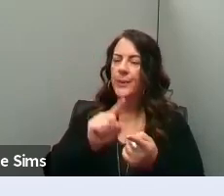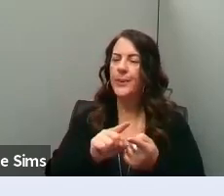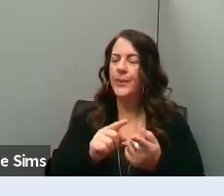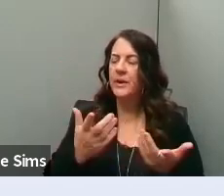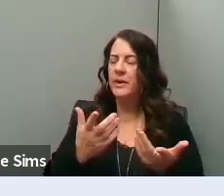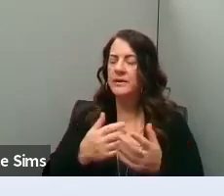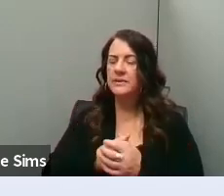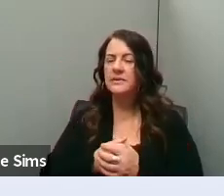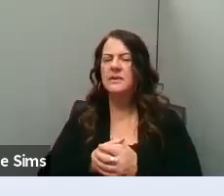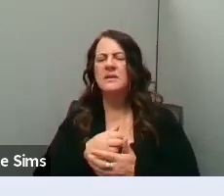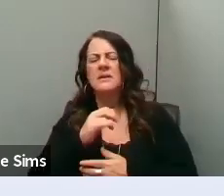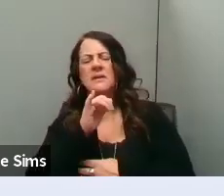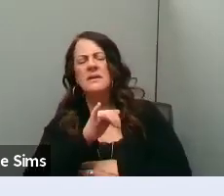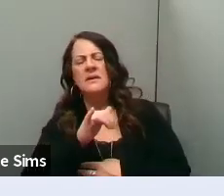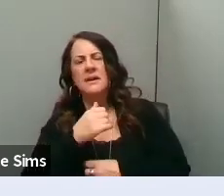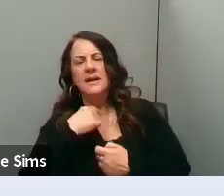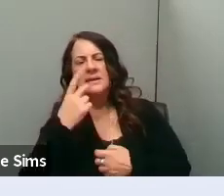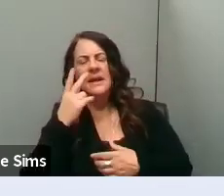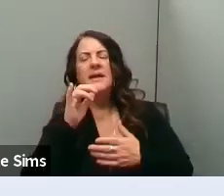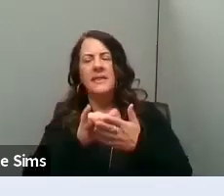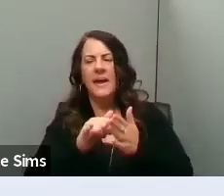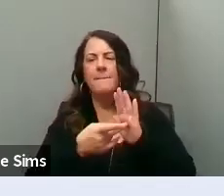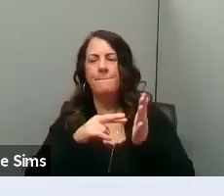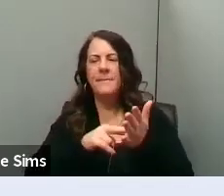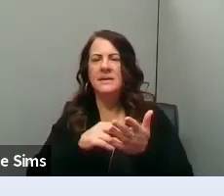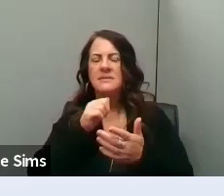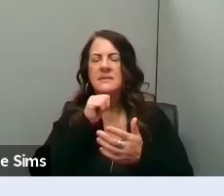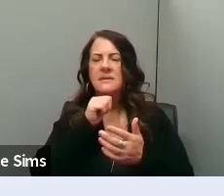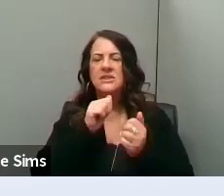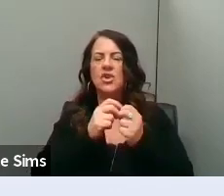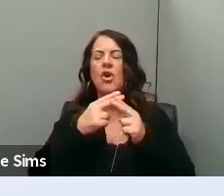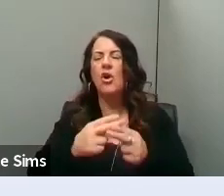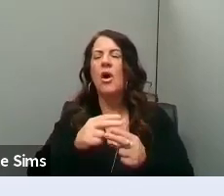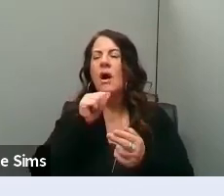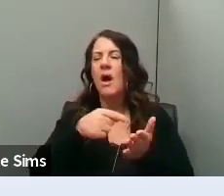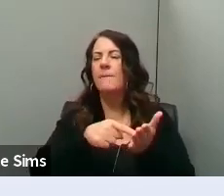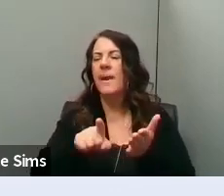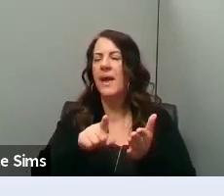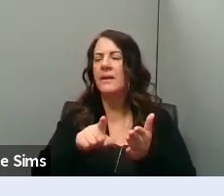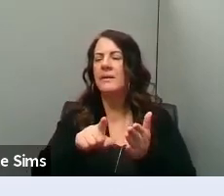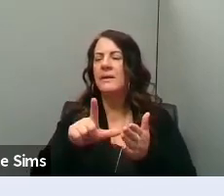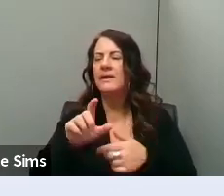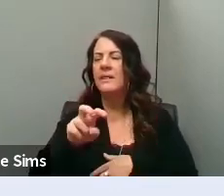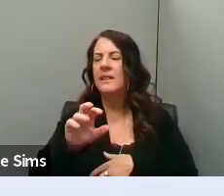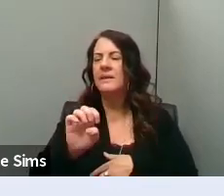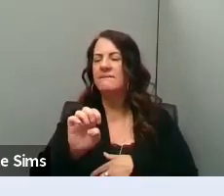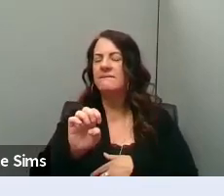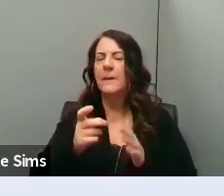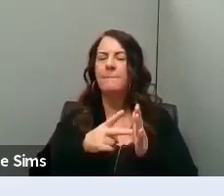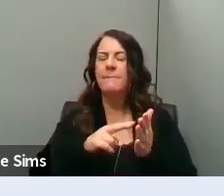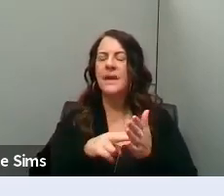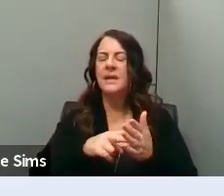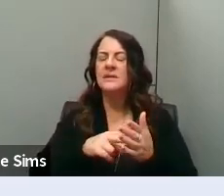that in a sense is a form of unpaid leave. It's what's called intermittent